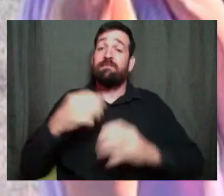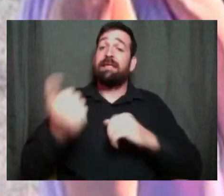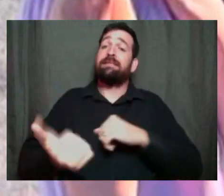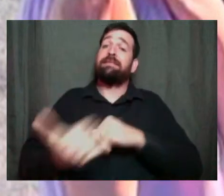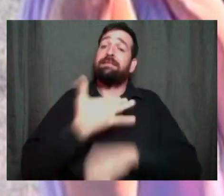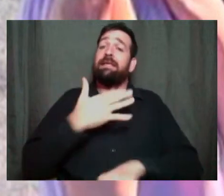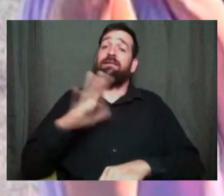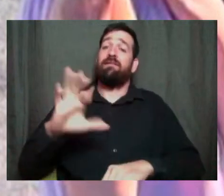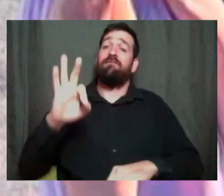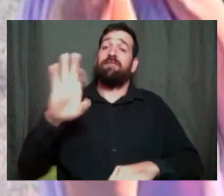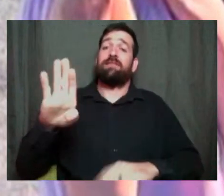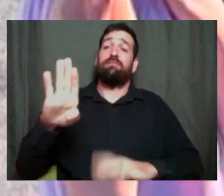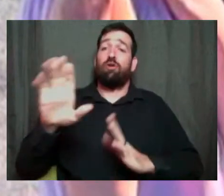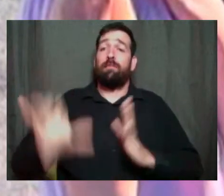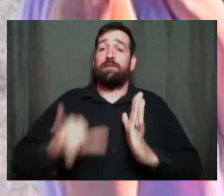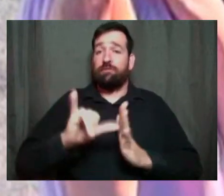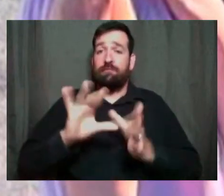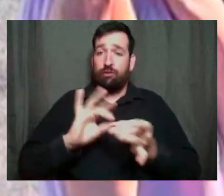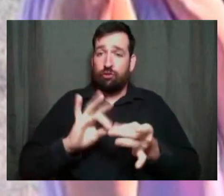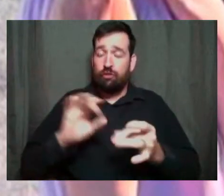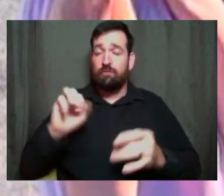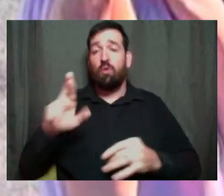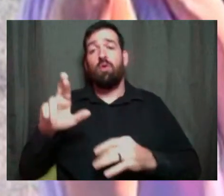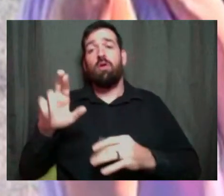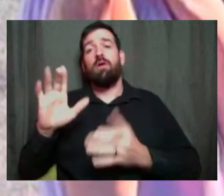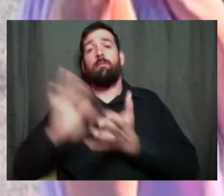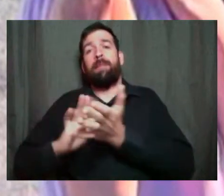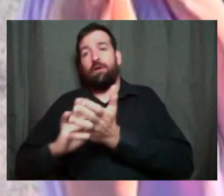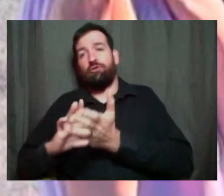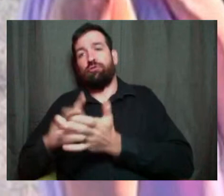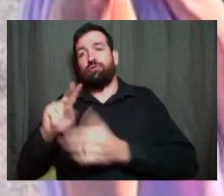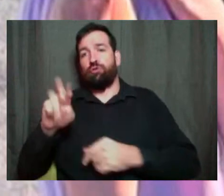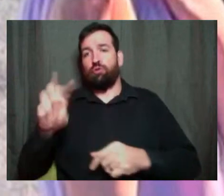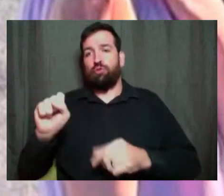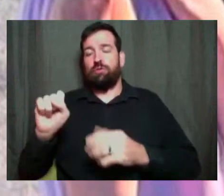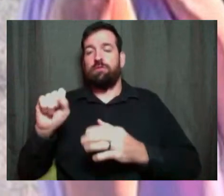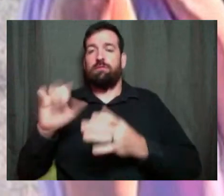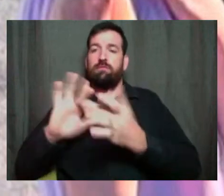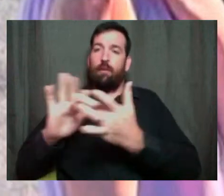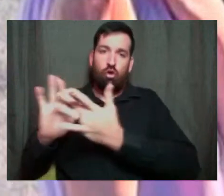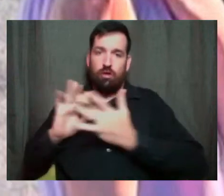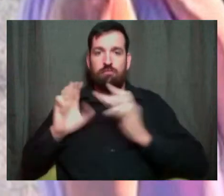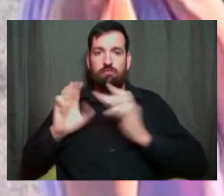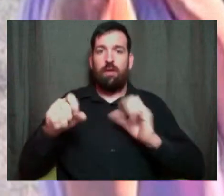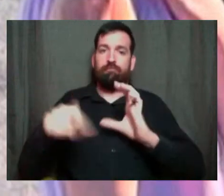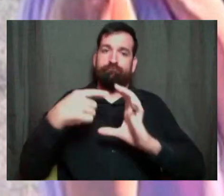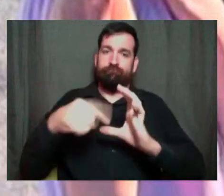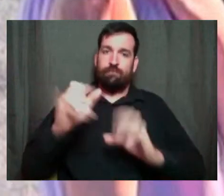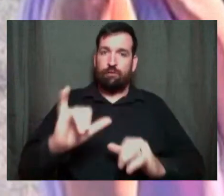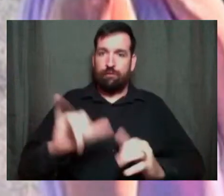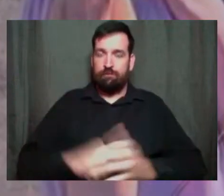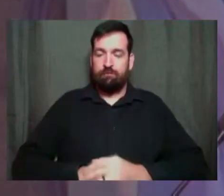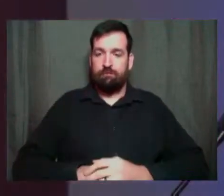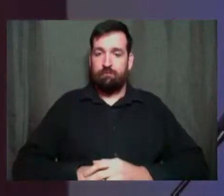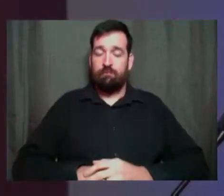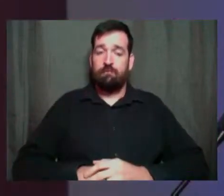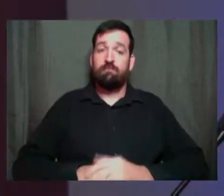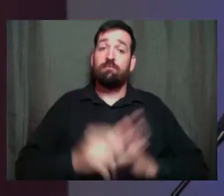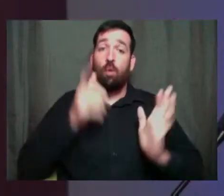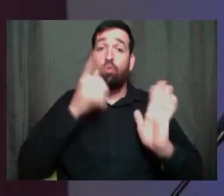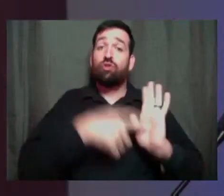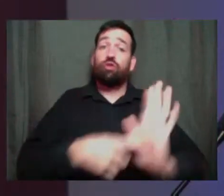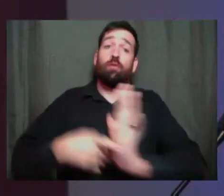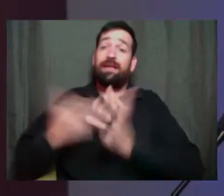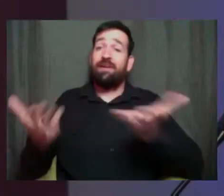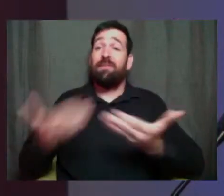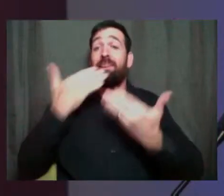Facebook Messenger or to the Medical News Network at kumc.edu. You can email them to me at jlevel also, and we'll show them right here on air. Thanks for